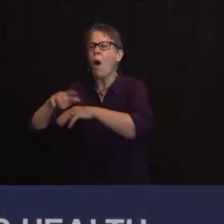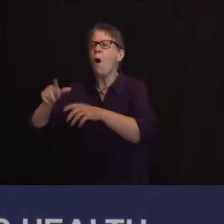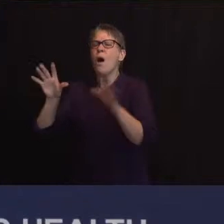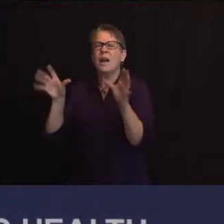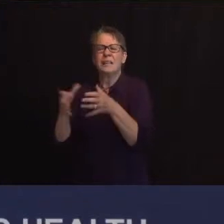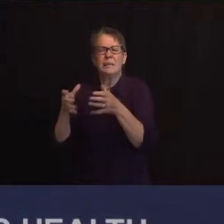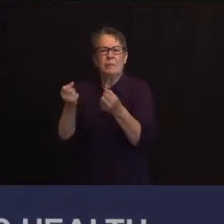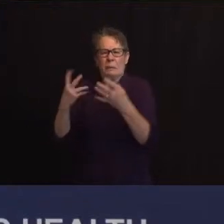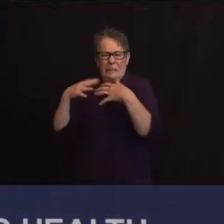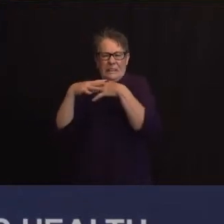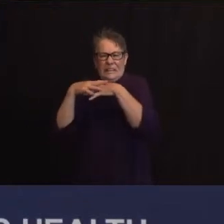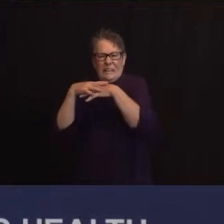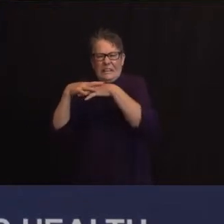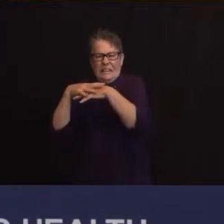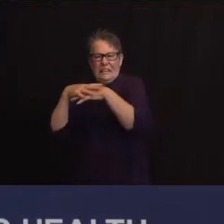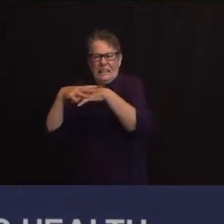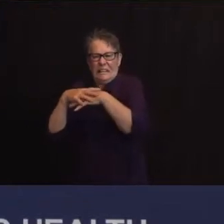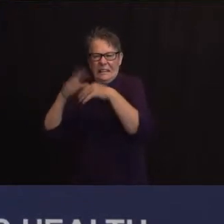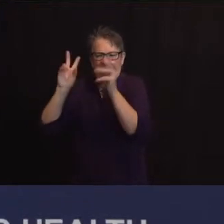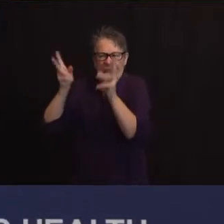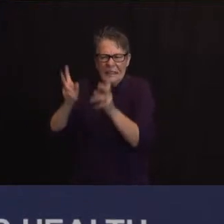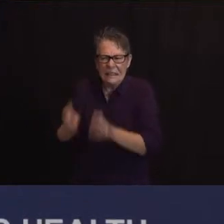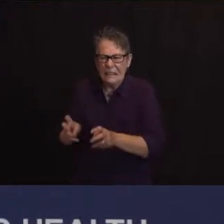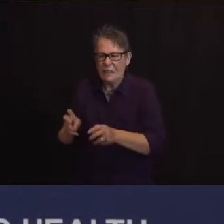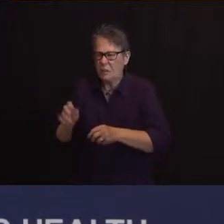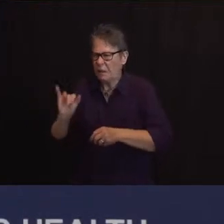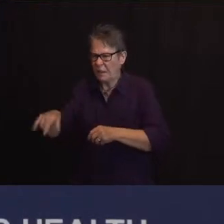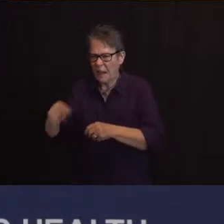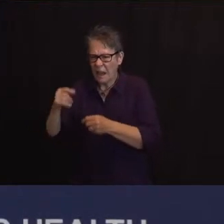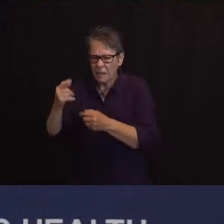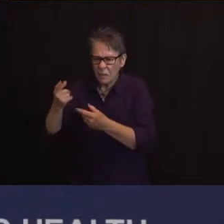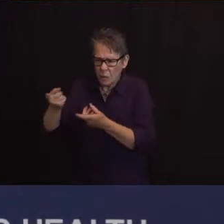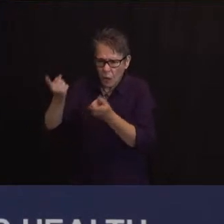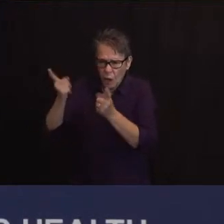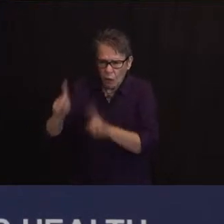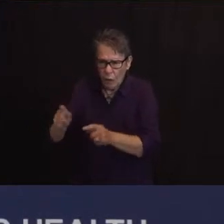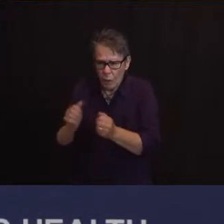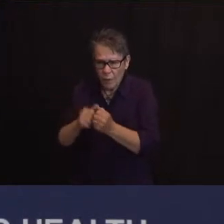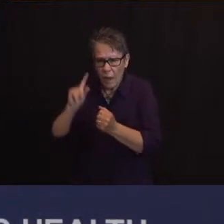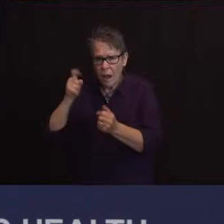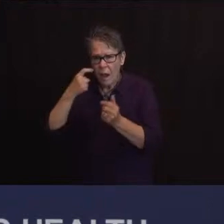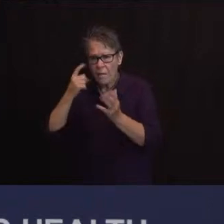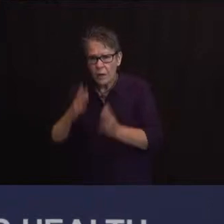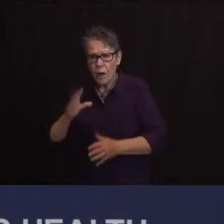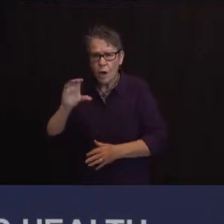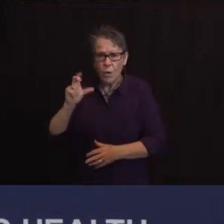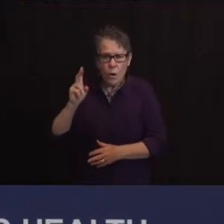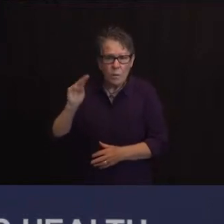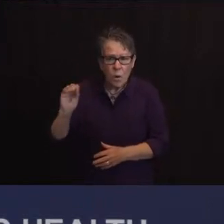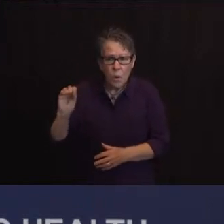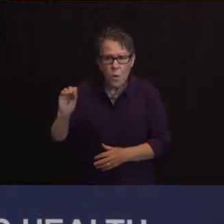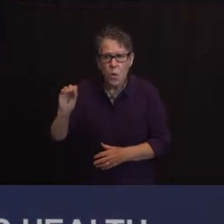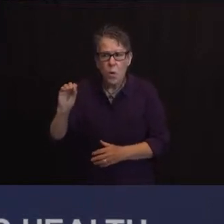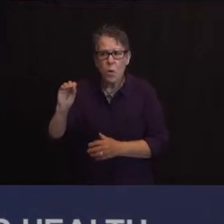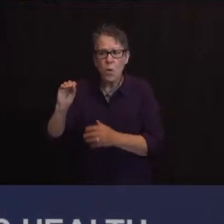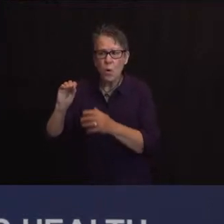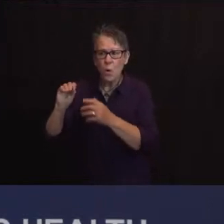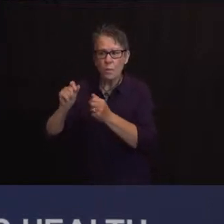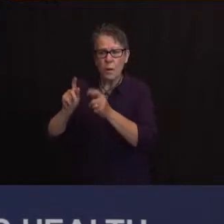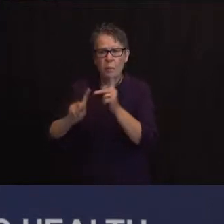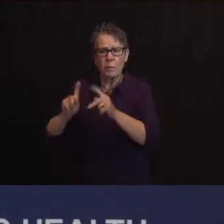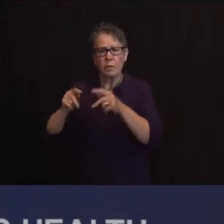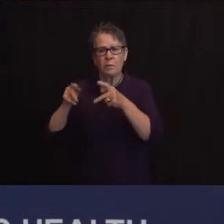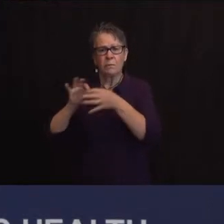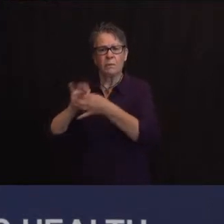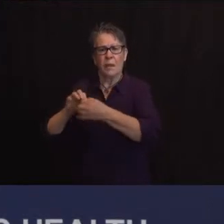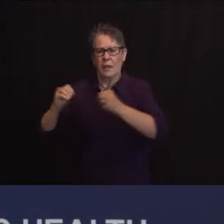dollars a year. Have you talked to Governor Cuomo about this? If not, will you? Is this something, excuse me, that can